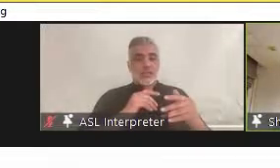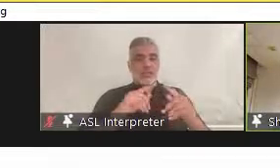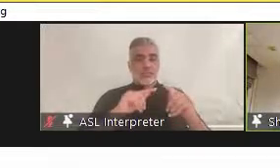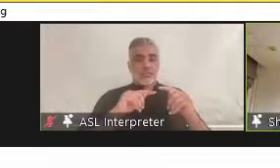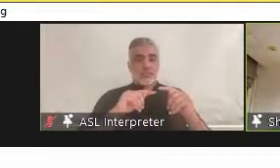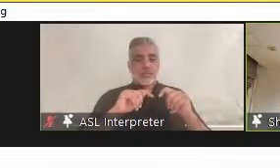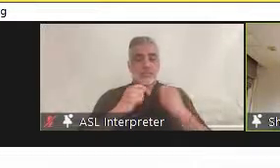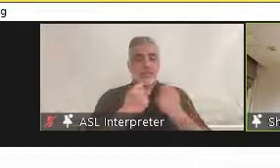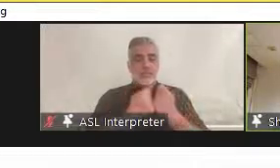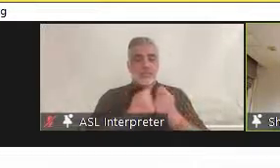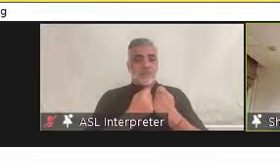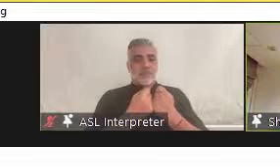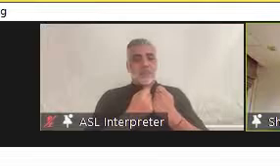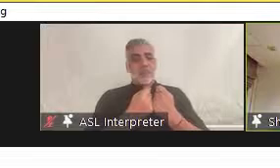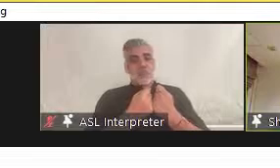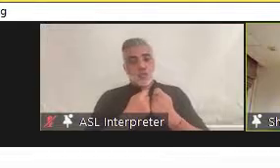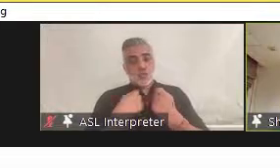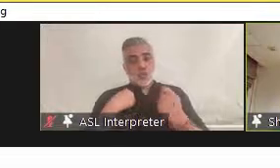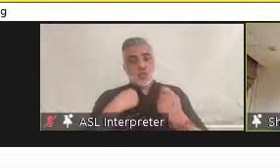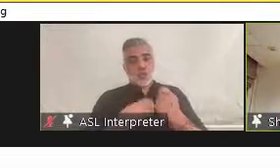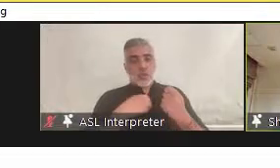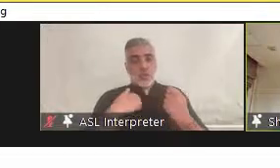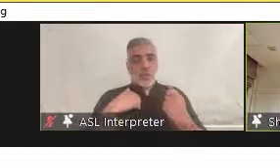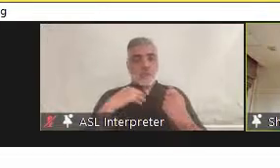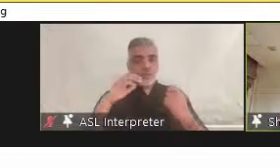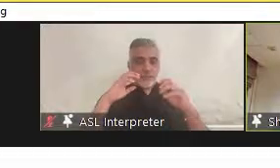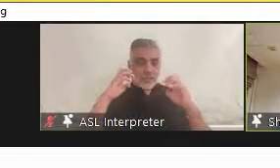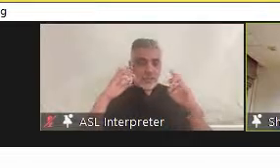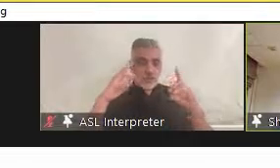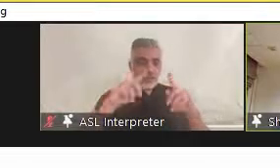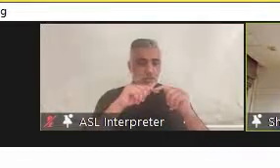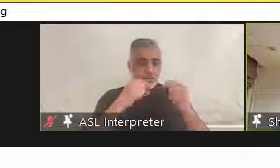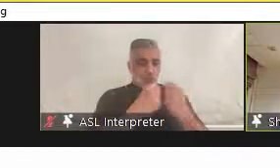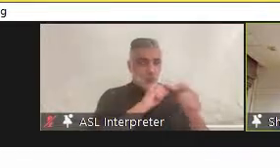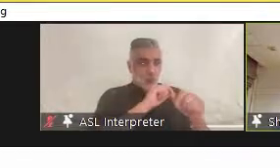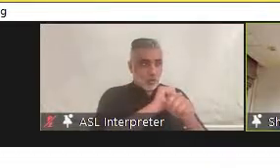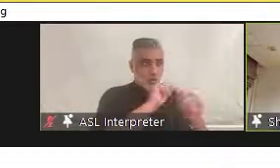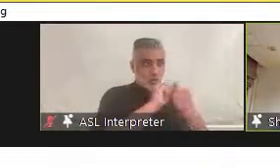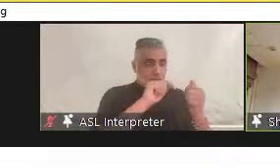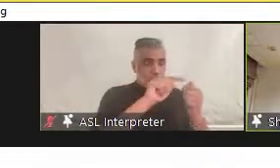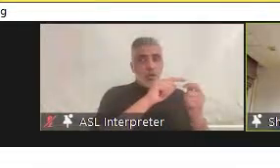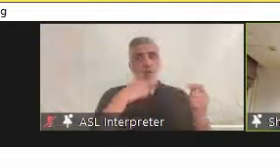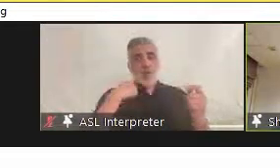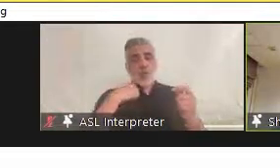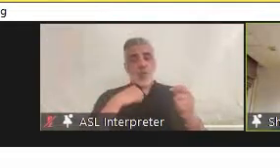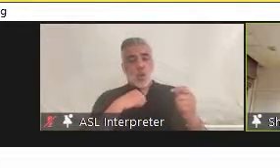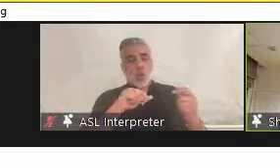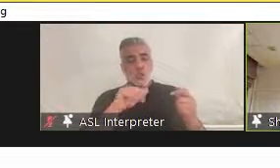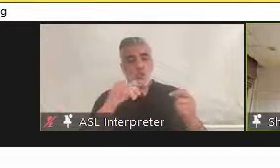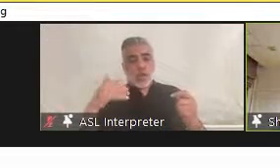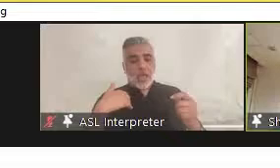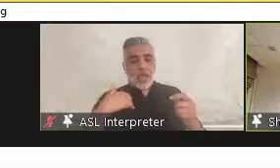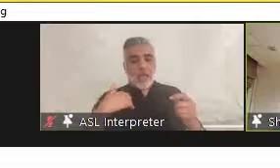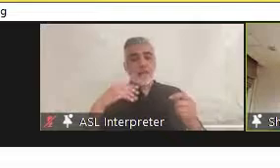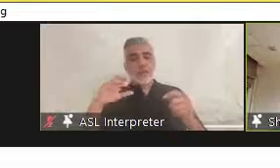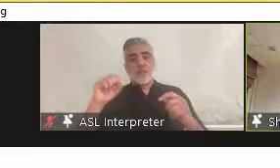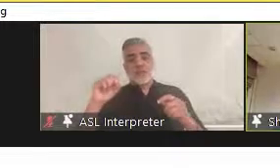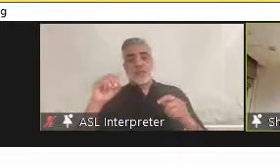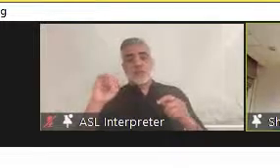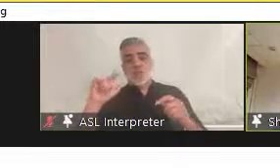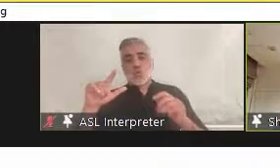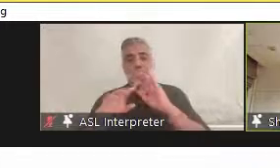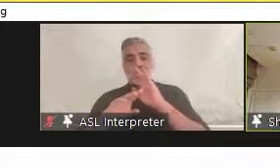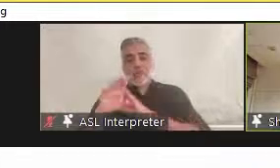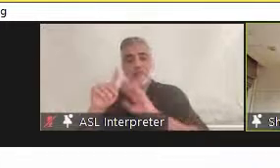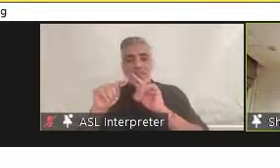collaboration. So we are from the education team, but we also have a co-detail from the social development team, a